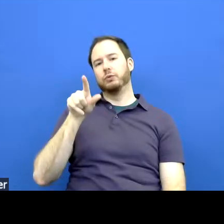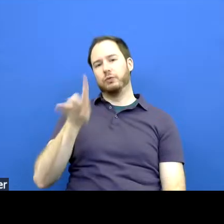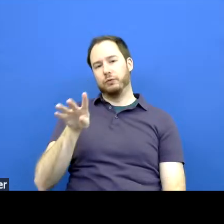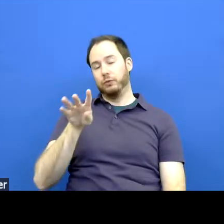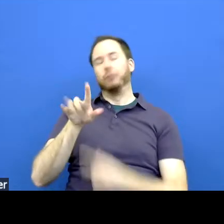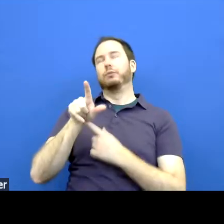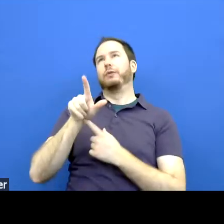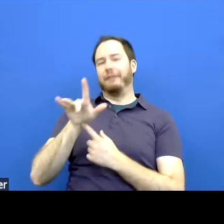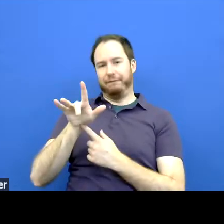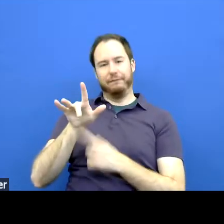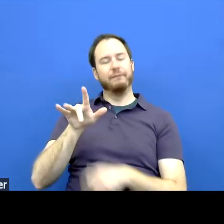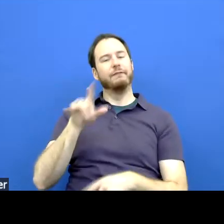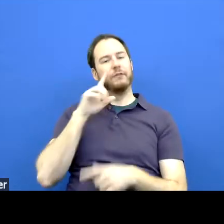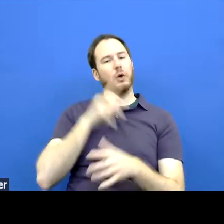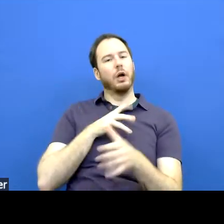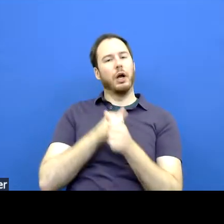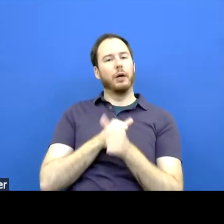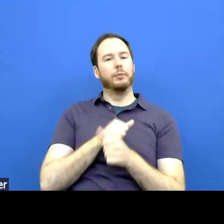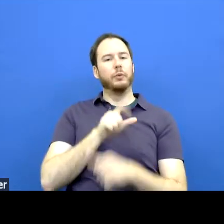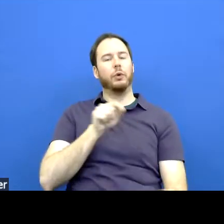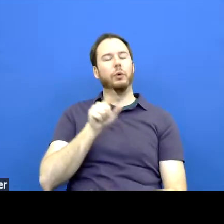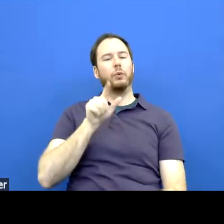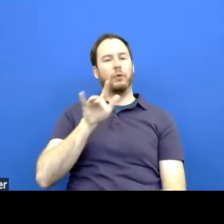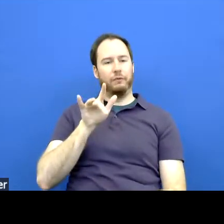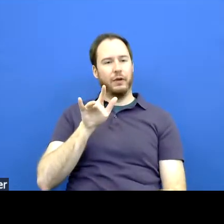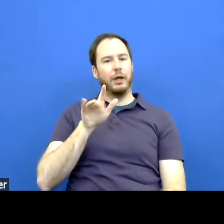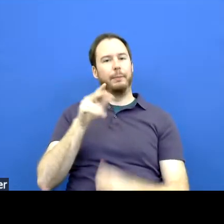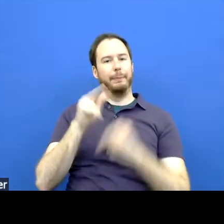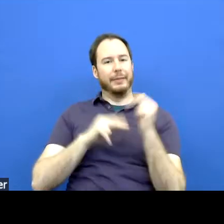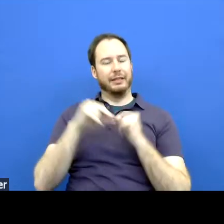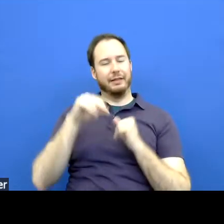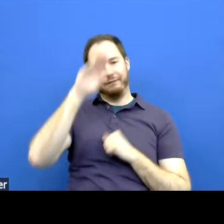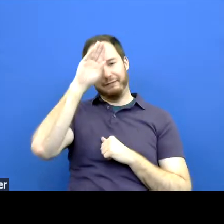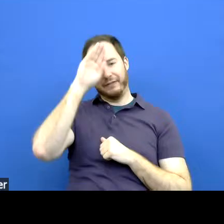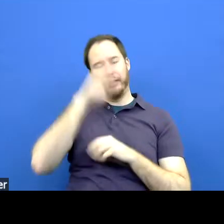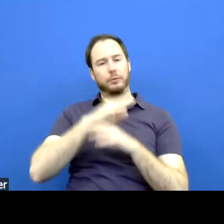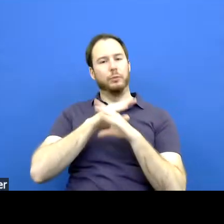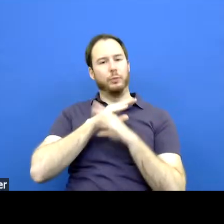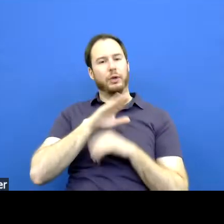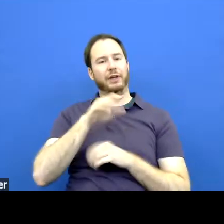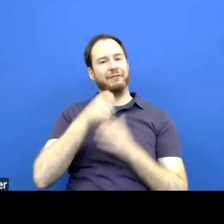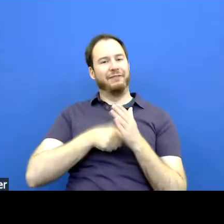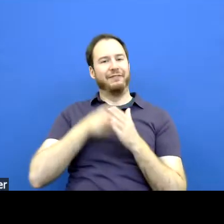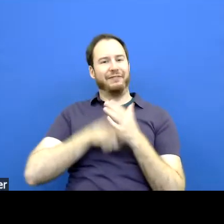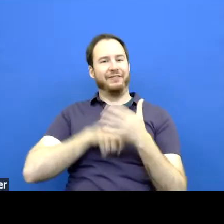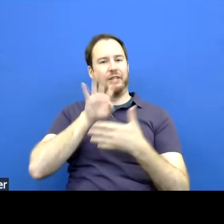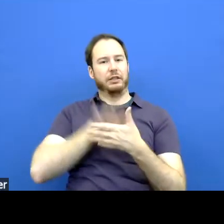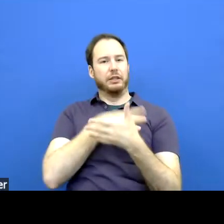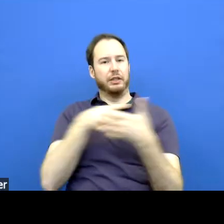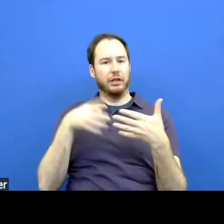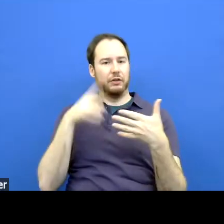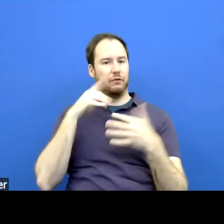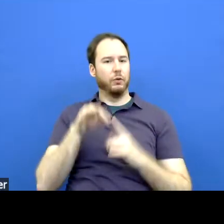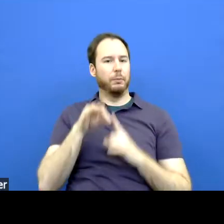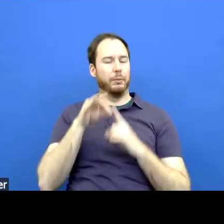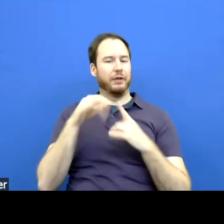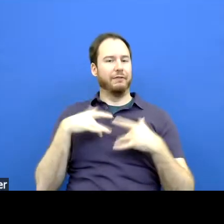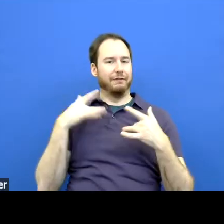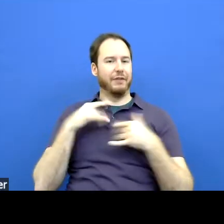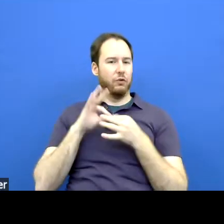2025, to update the 2025 building and fire prevention fee schedule for special events with